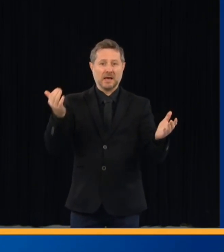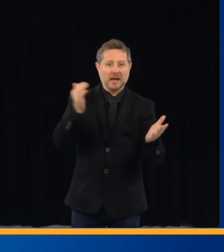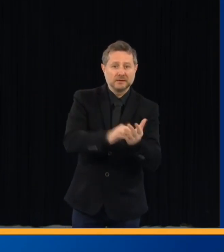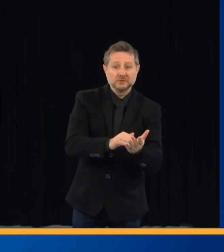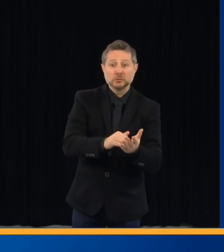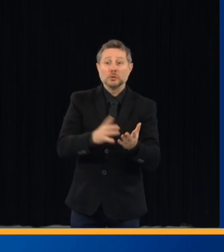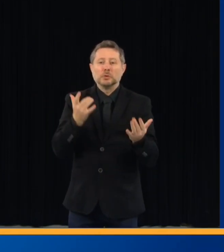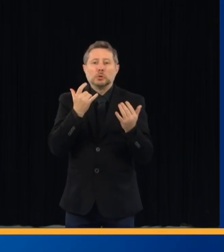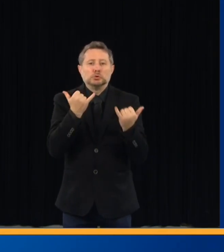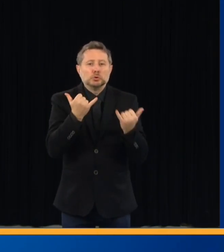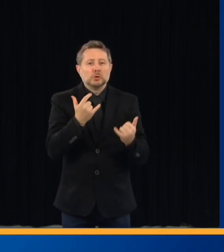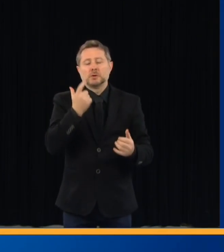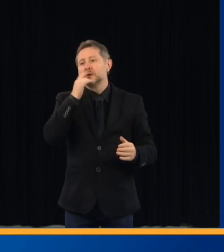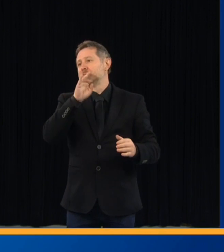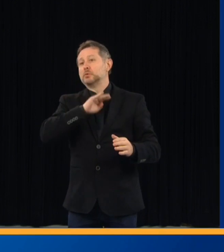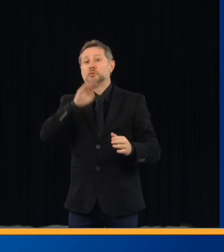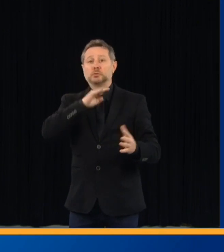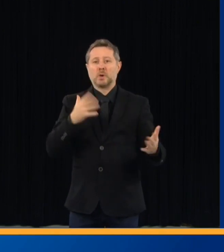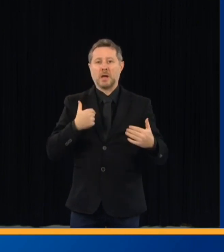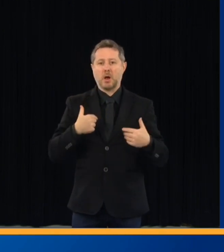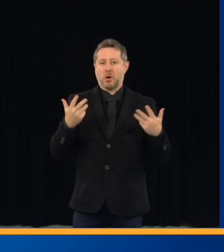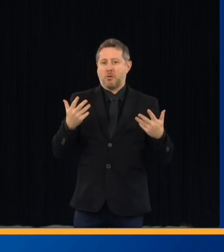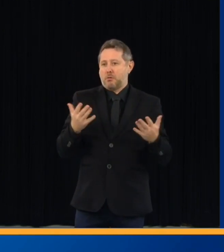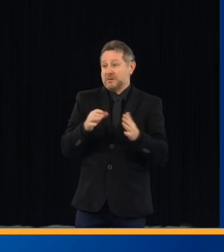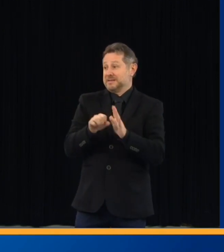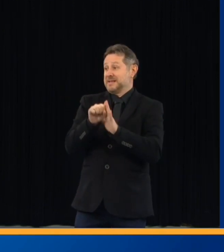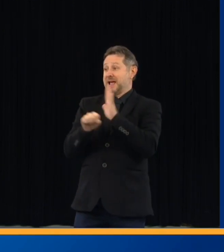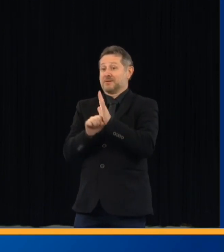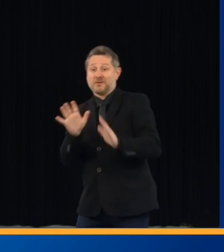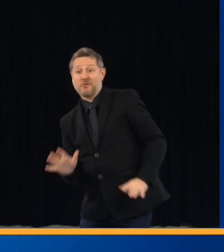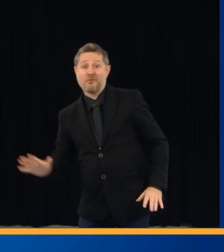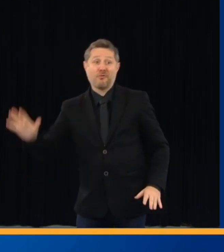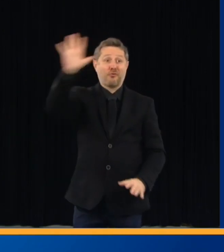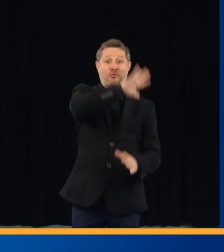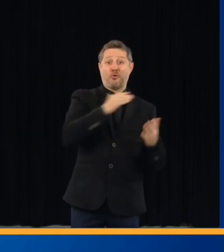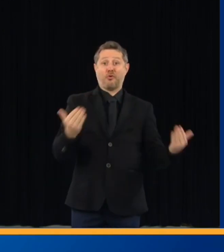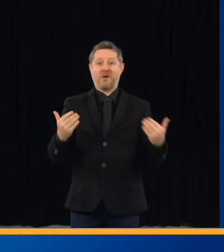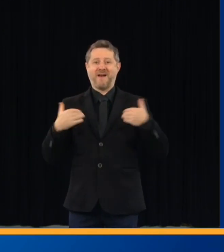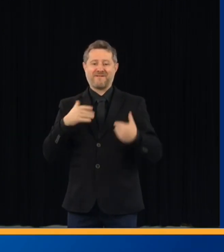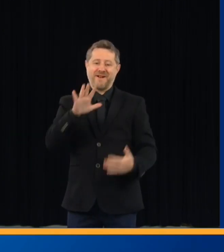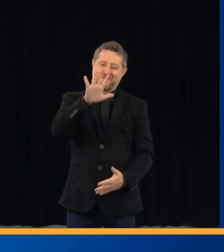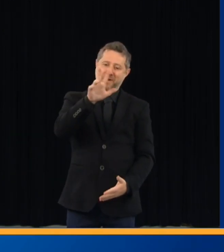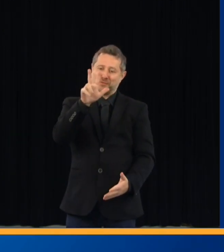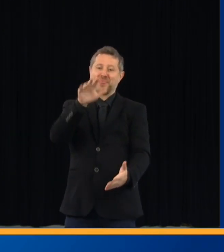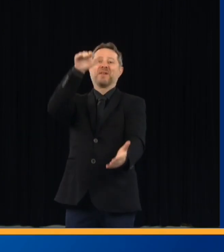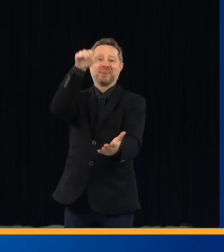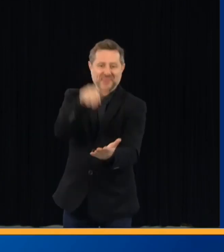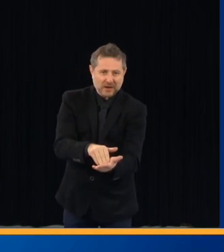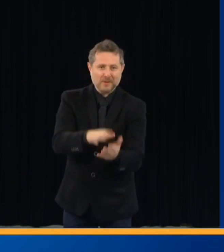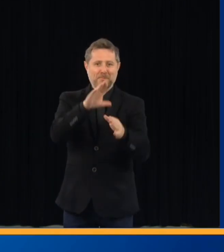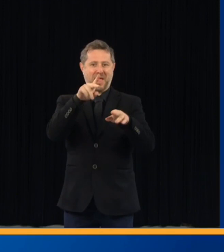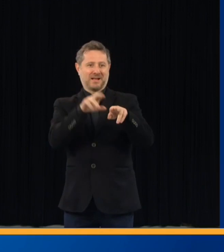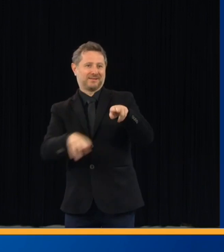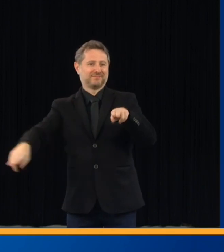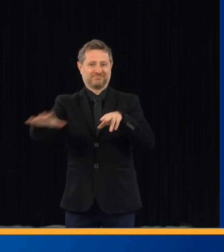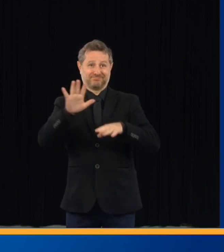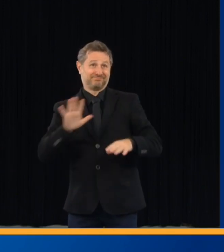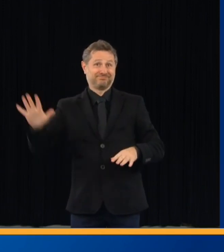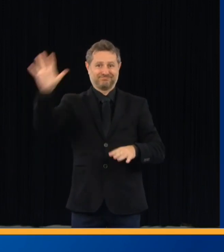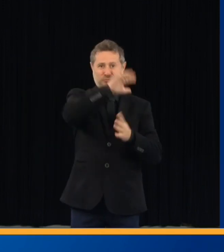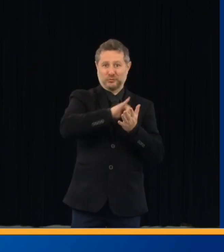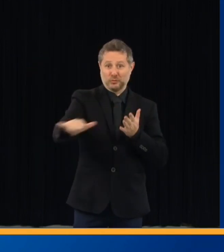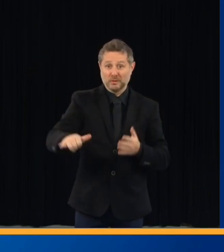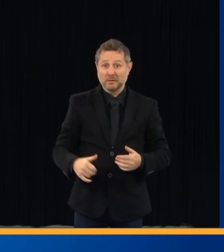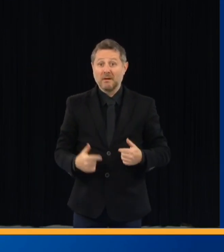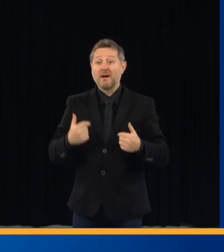this. Right now we have 53,000 statewide. We have only 36,000 downstate. Remember that. And